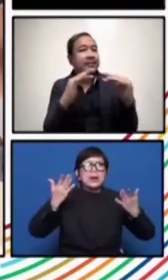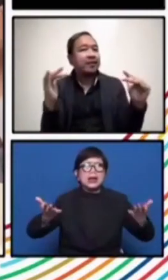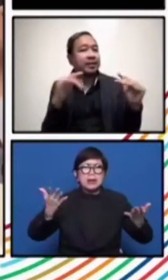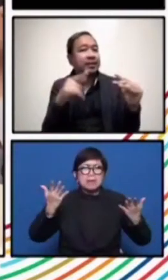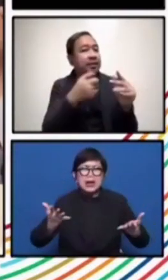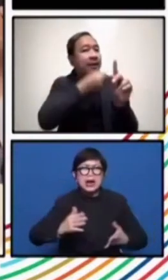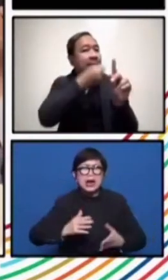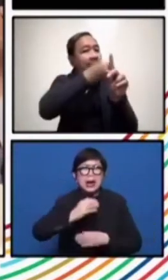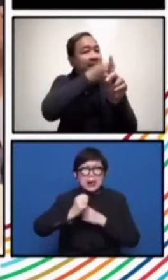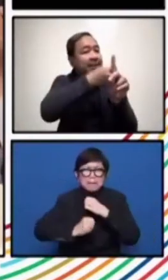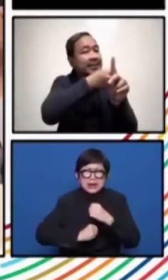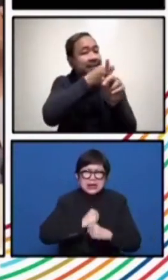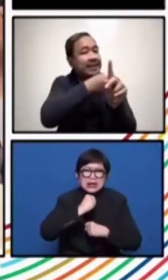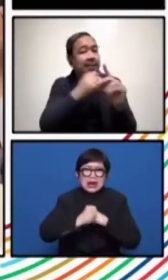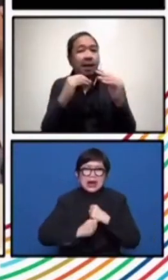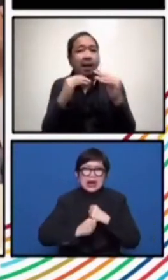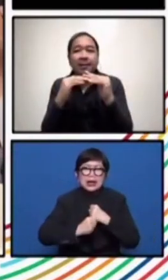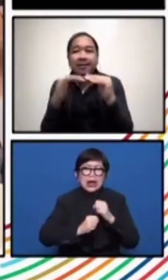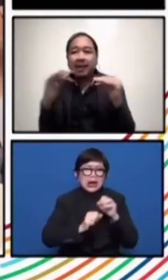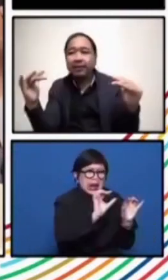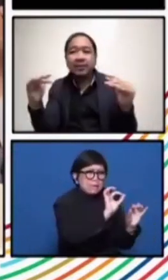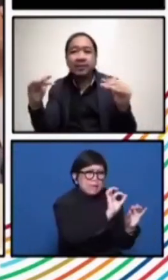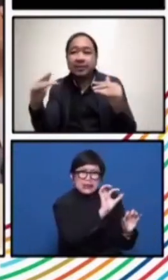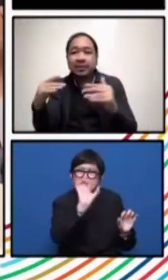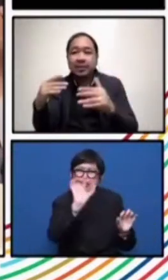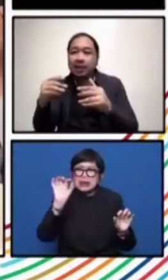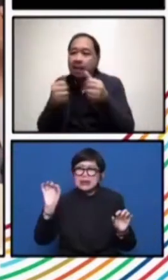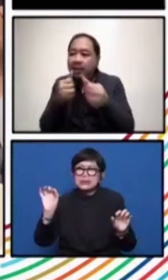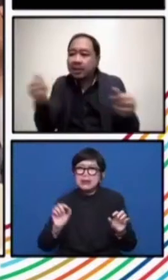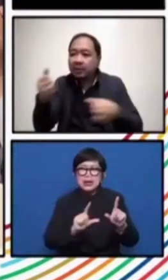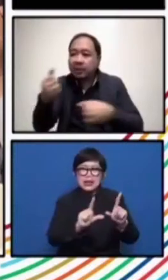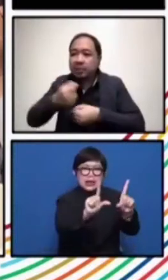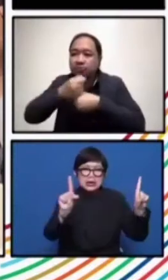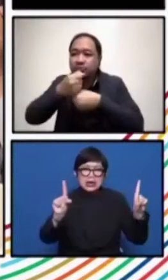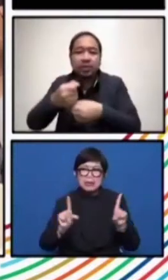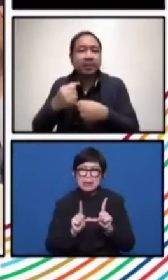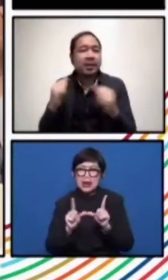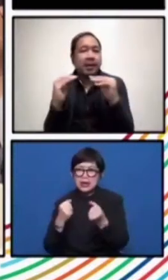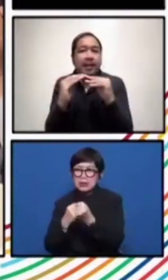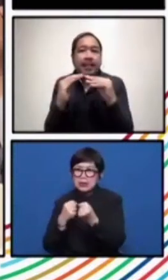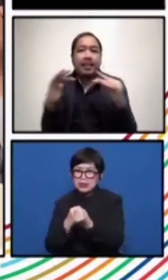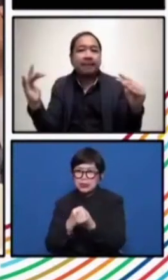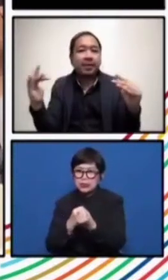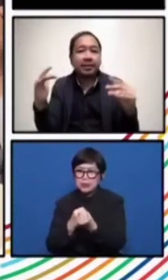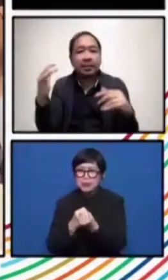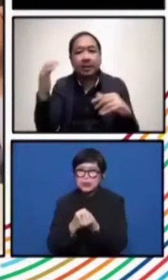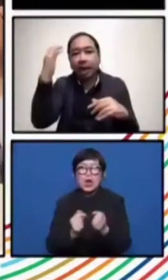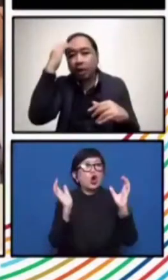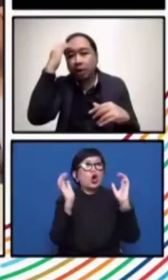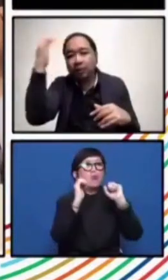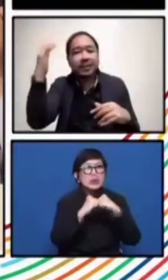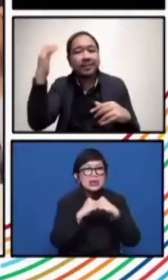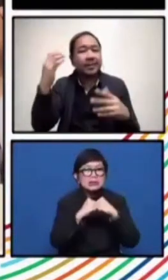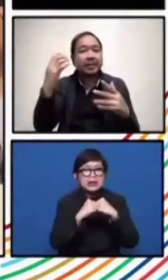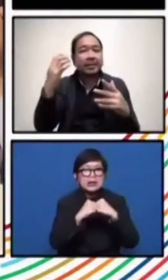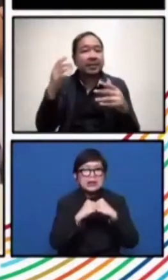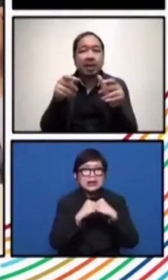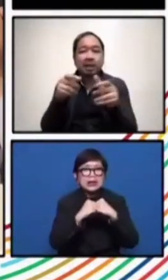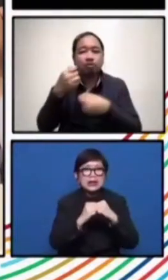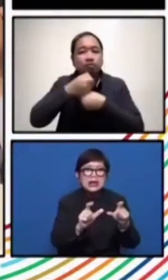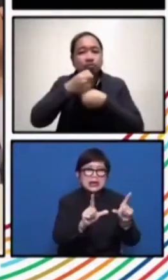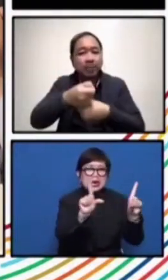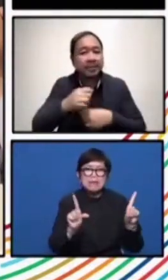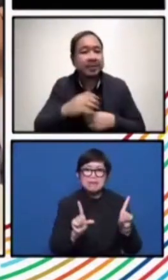the Diversified stakeholders the Diversified government and the entities when we talk about the